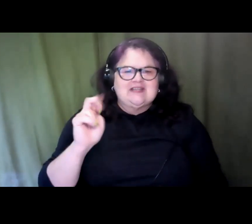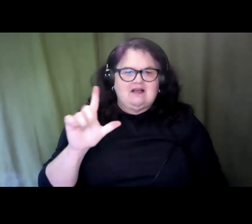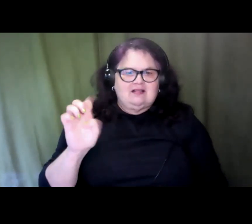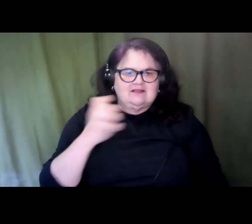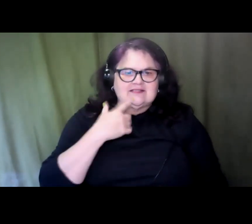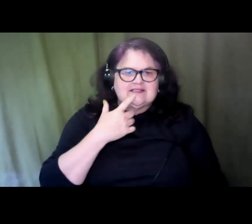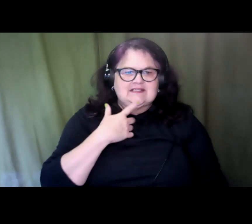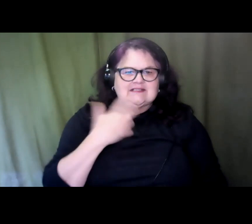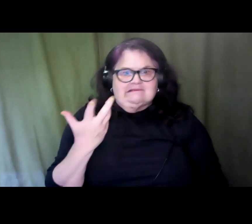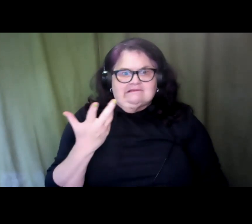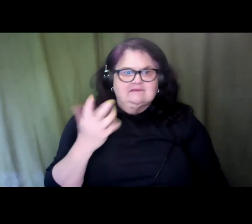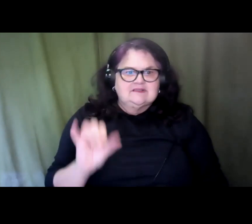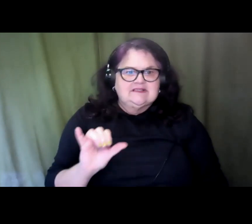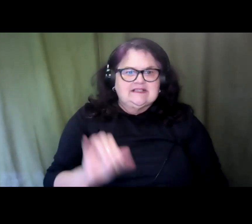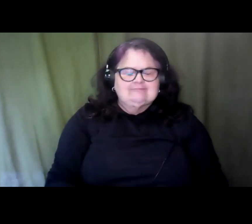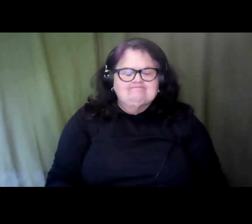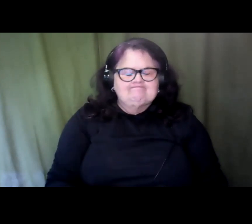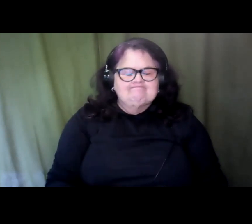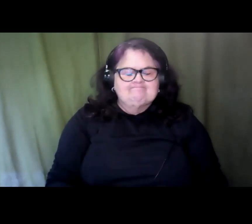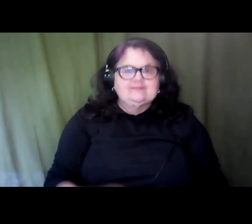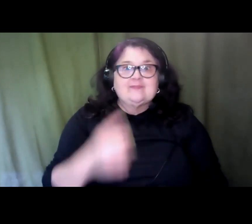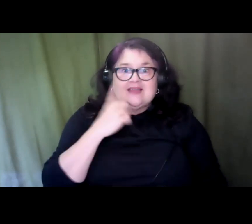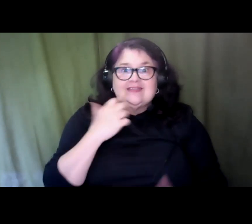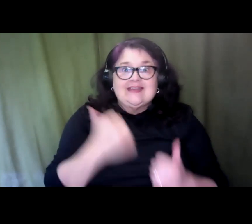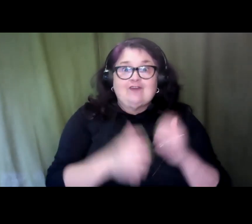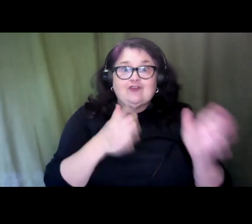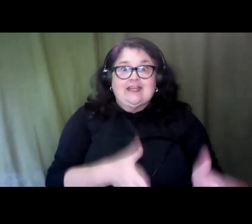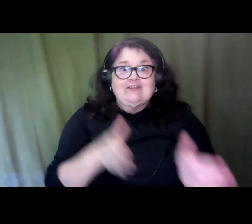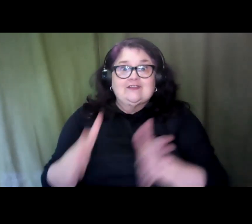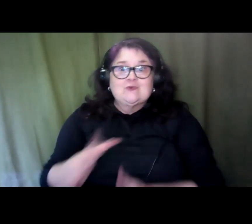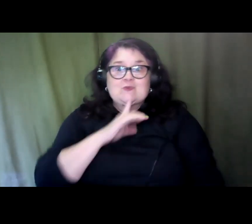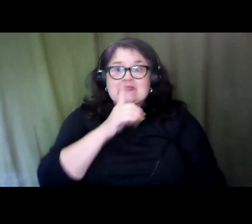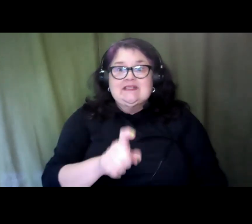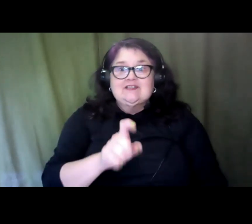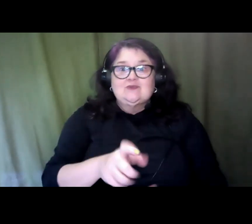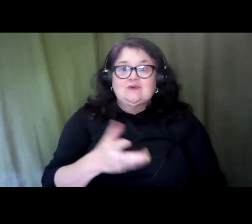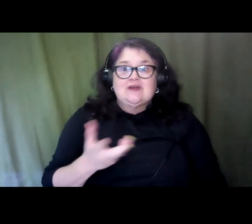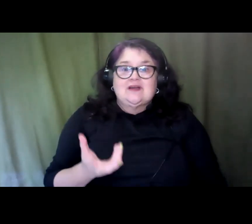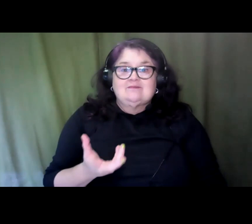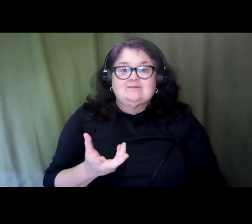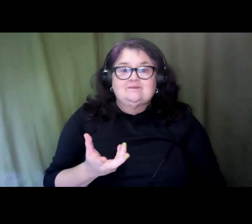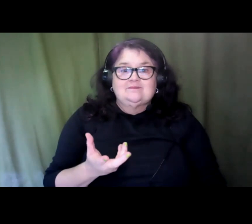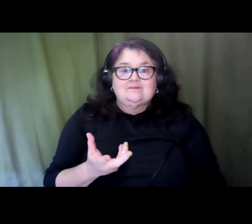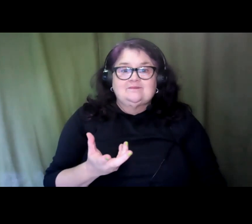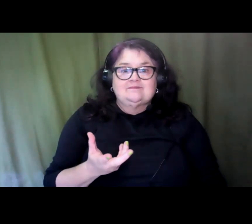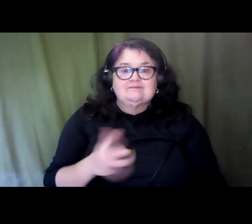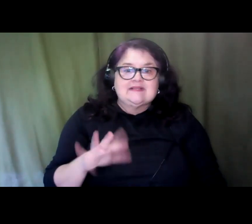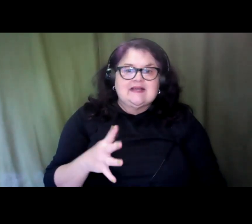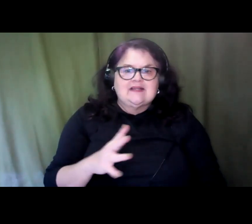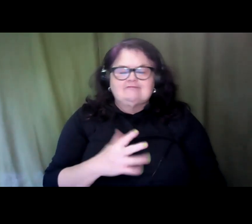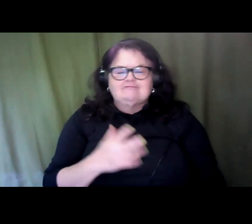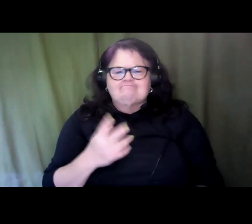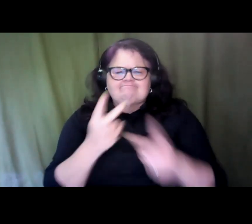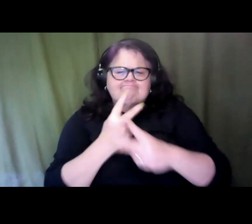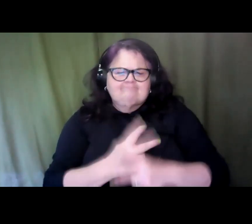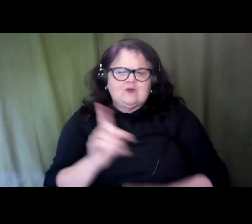Yeah. I think every individual really kind of needs to sort of assess where they're at. I